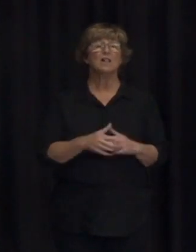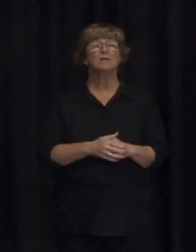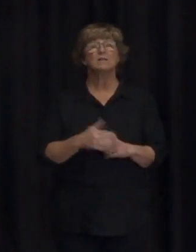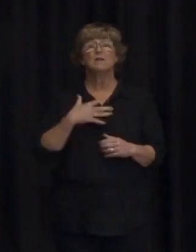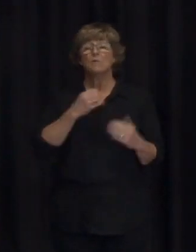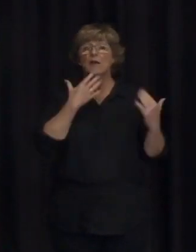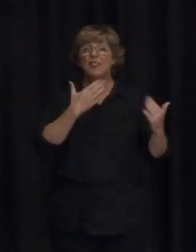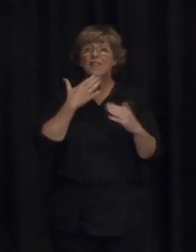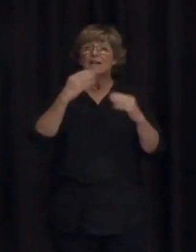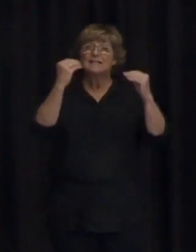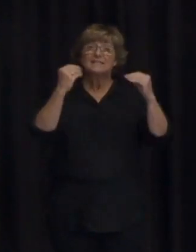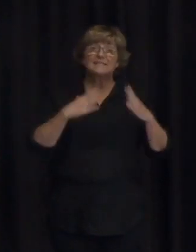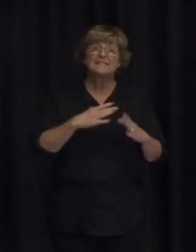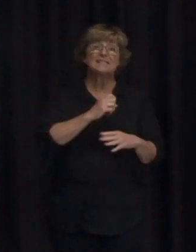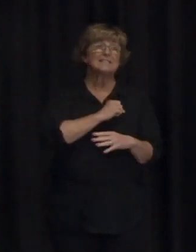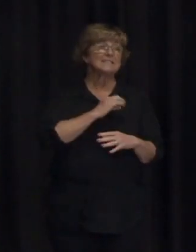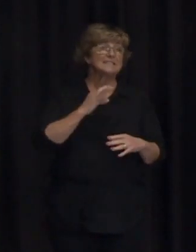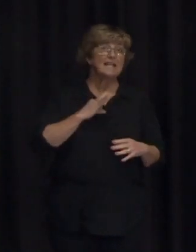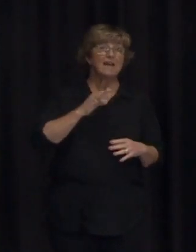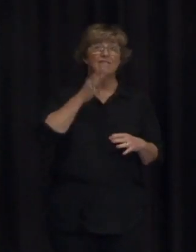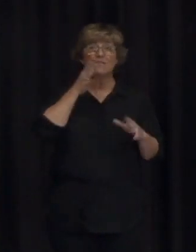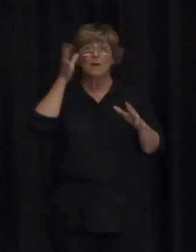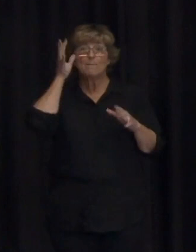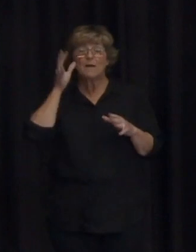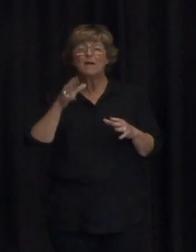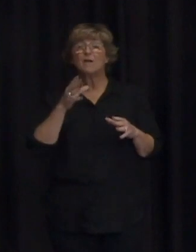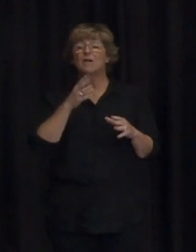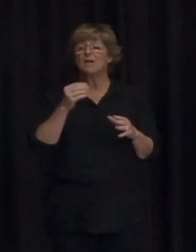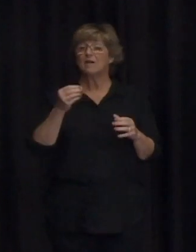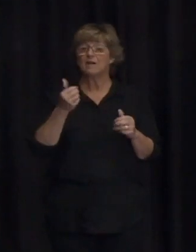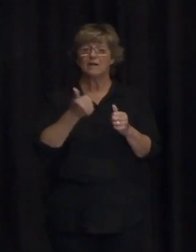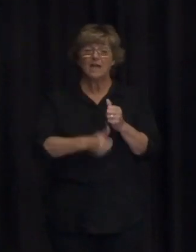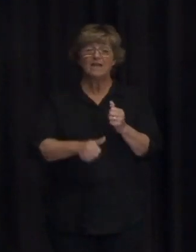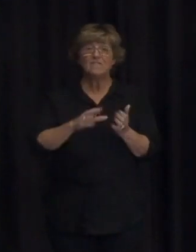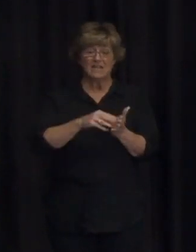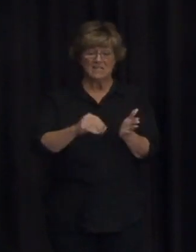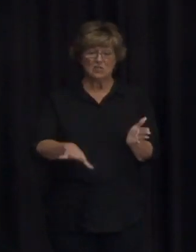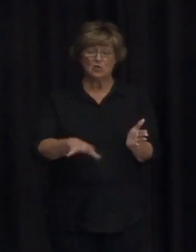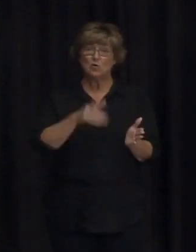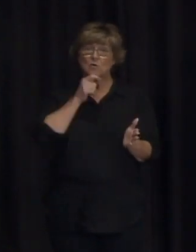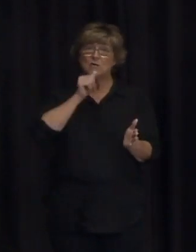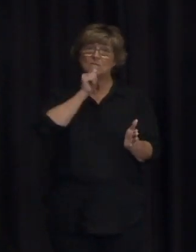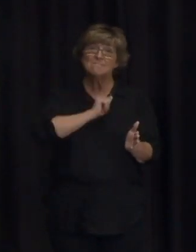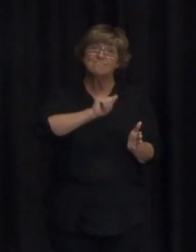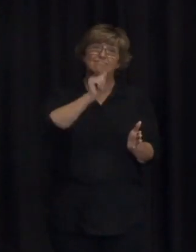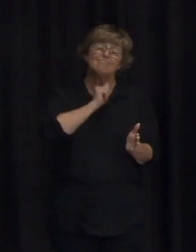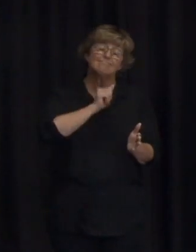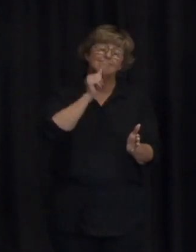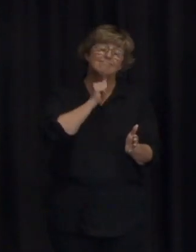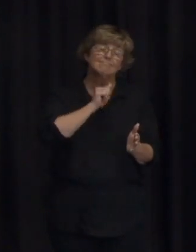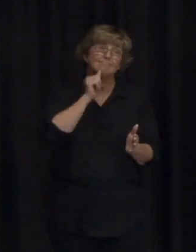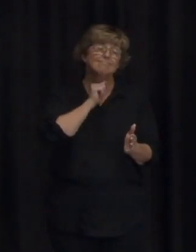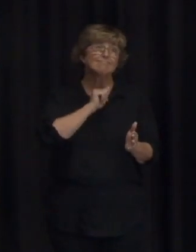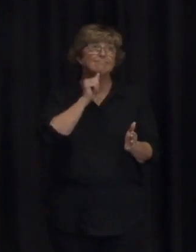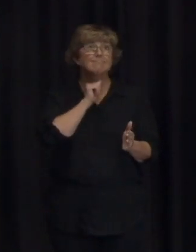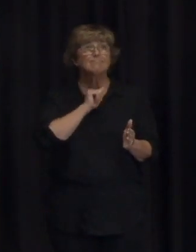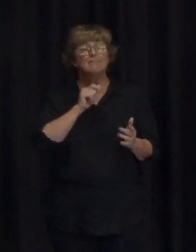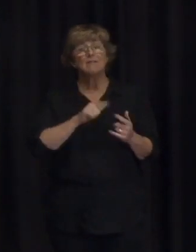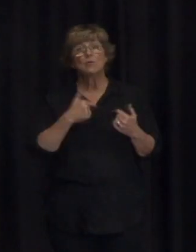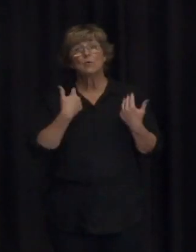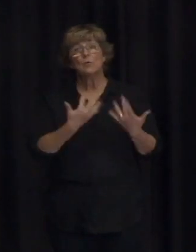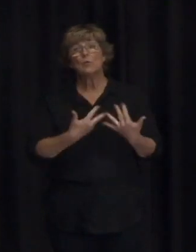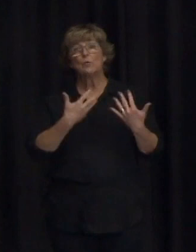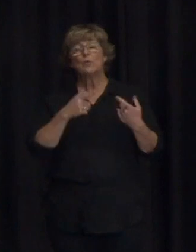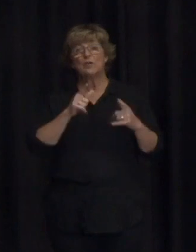every staff member, every parent, and every student who had to bear with the disadvantages of learning in a